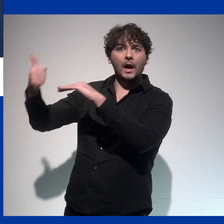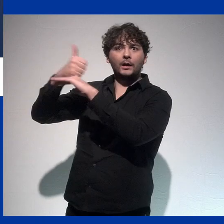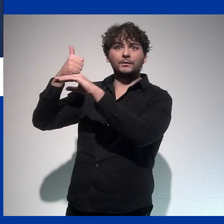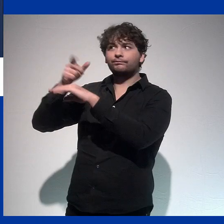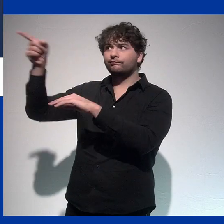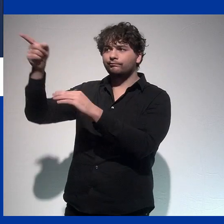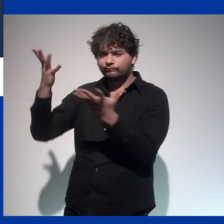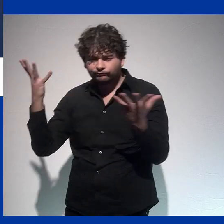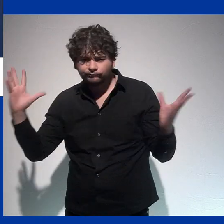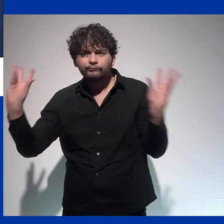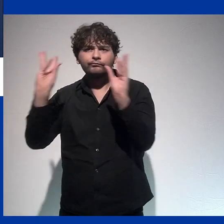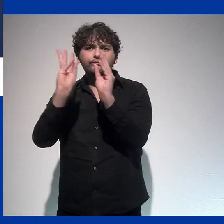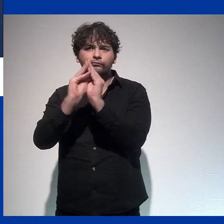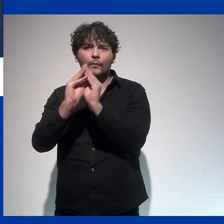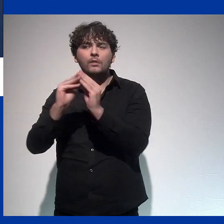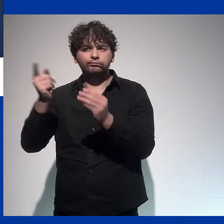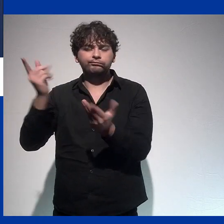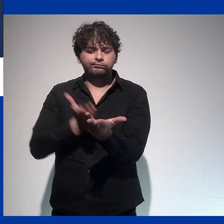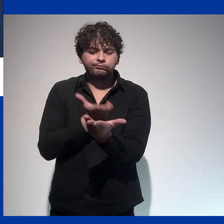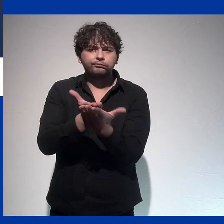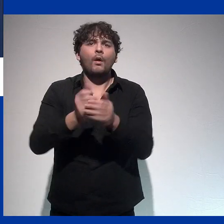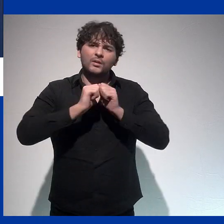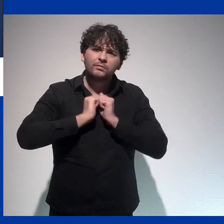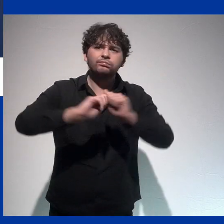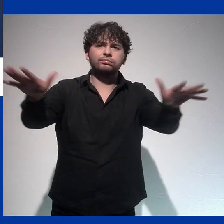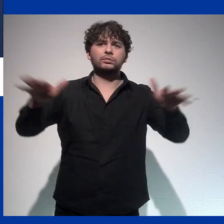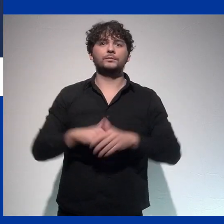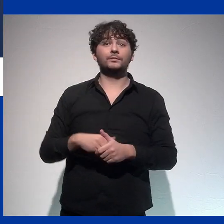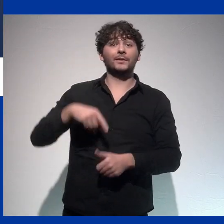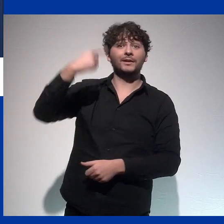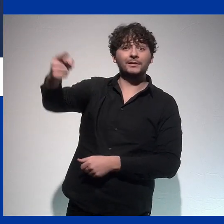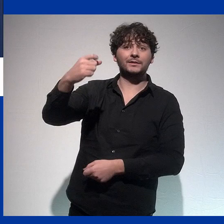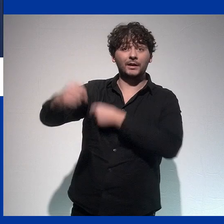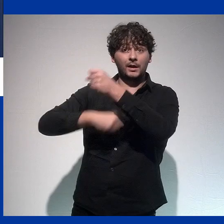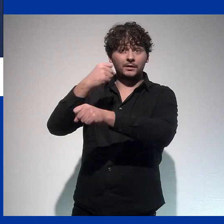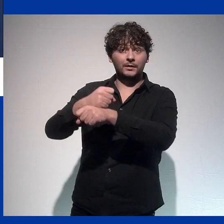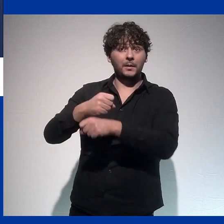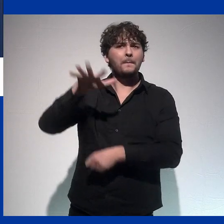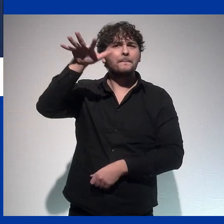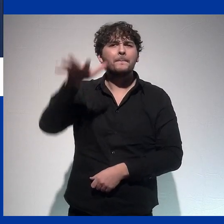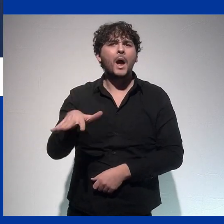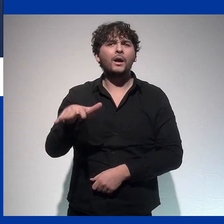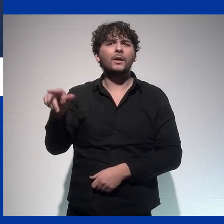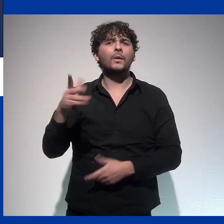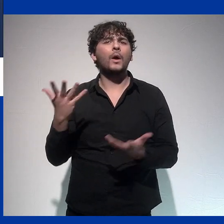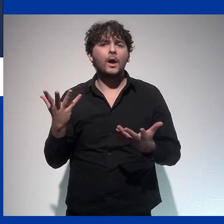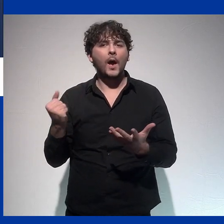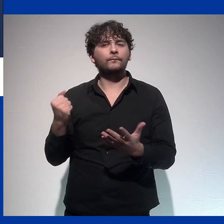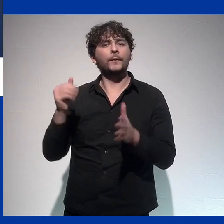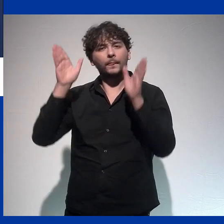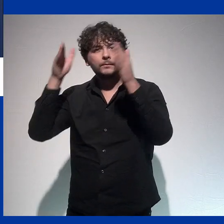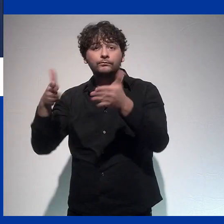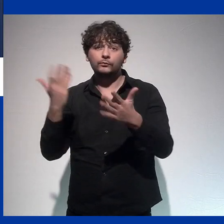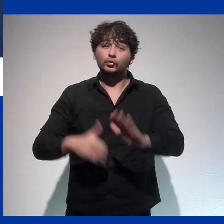Council resolution, but also the results of this convention. And in very specific terms, there will be the Child and Youth Welfare